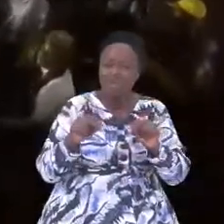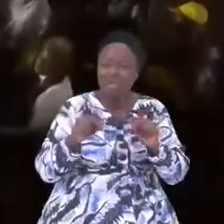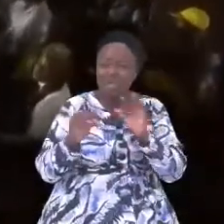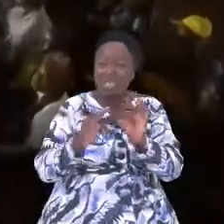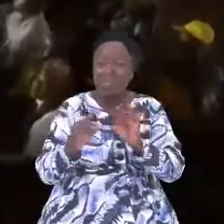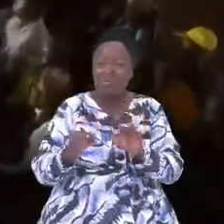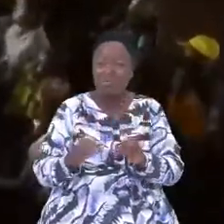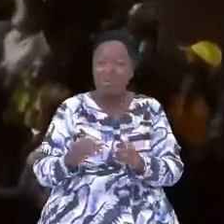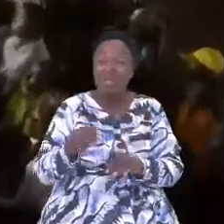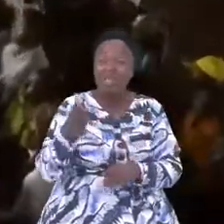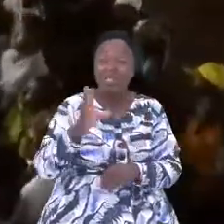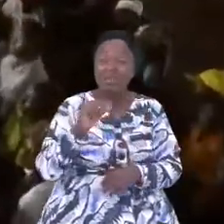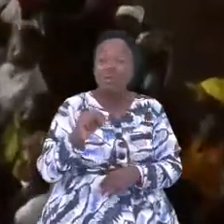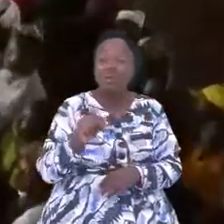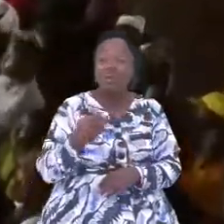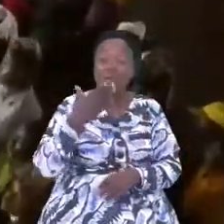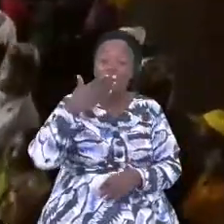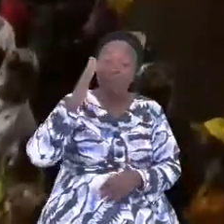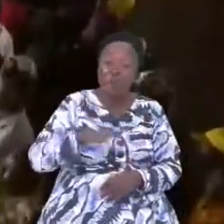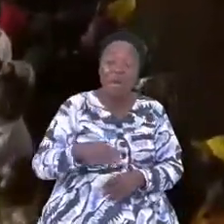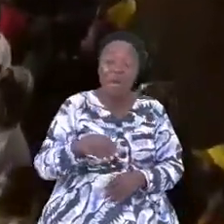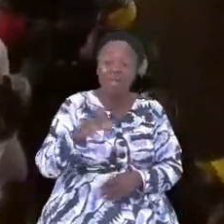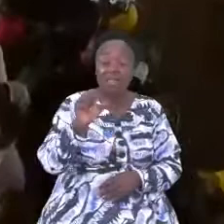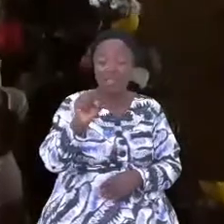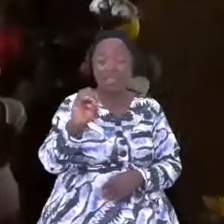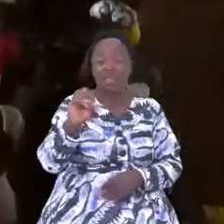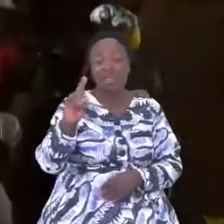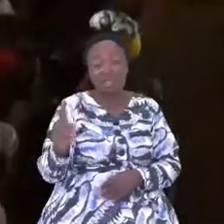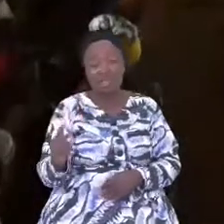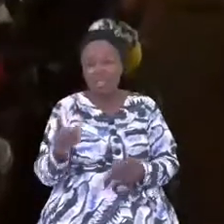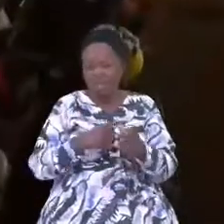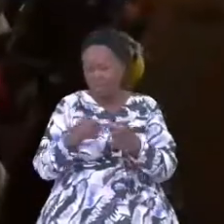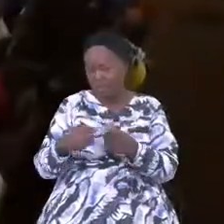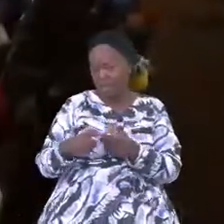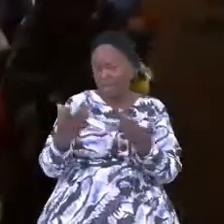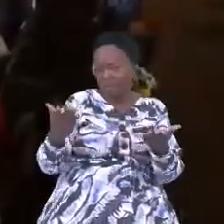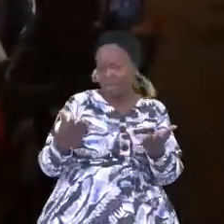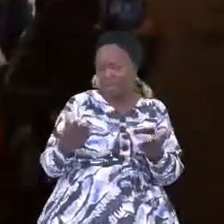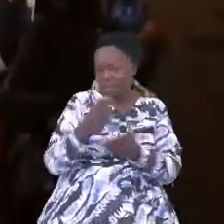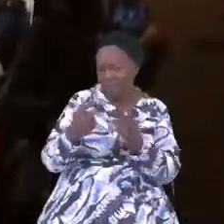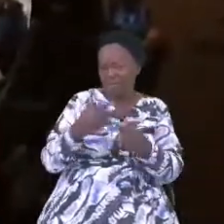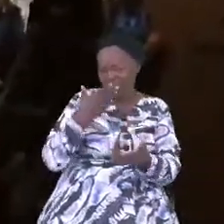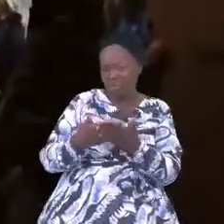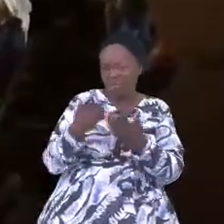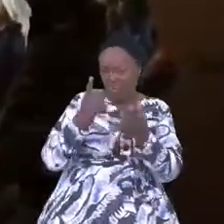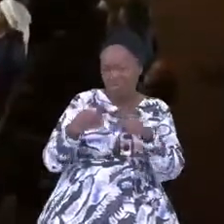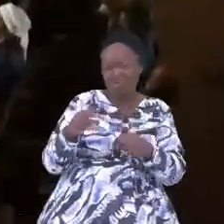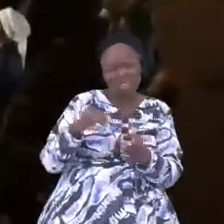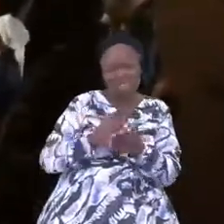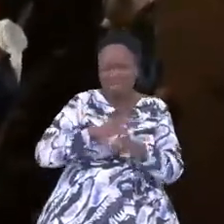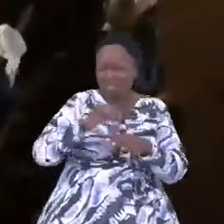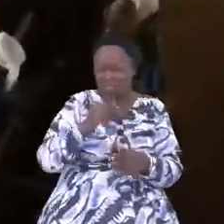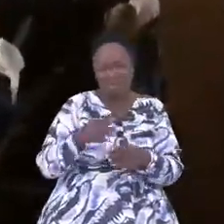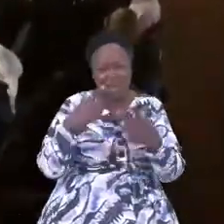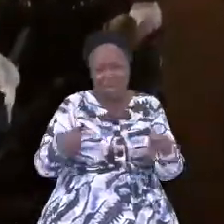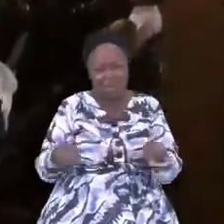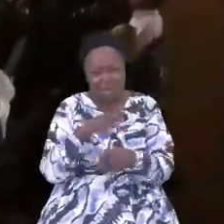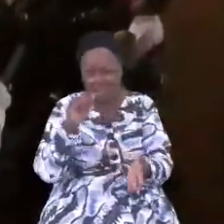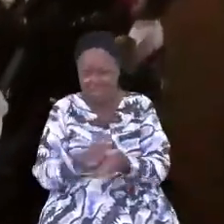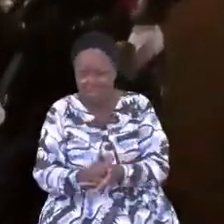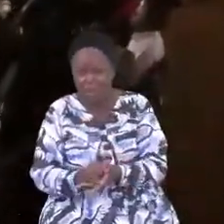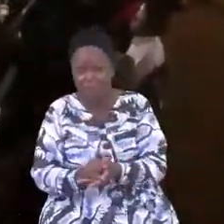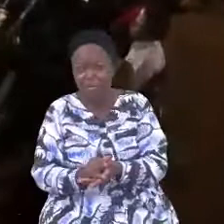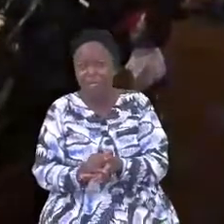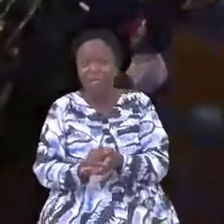bad seed, wild oath, then something miraculous will come. It doesn't happen that way. If I